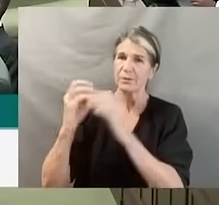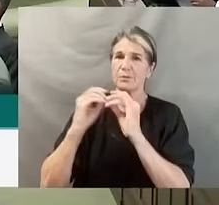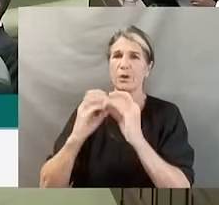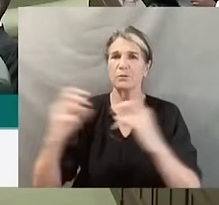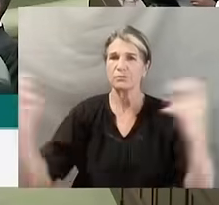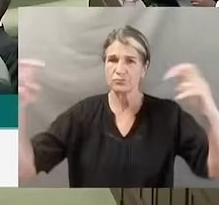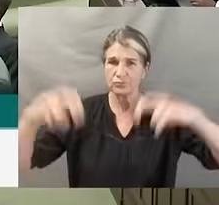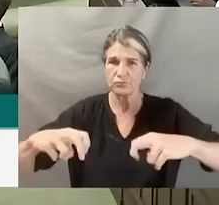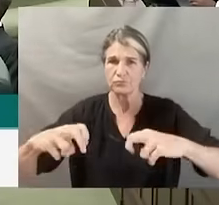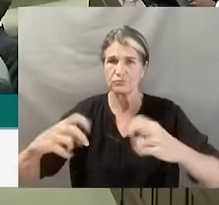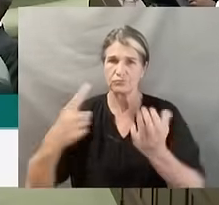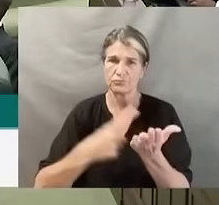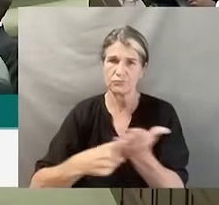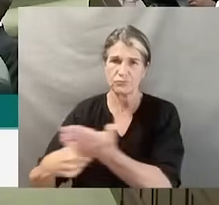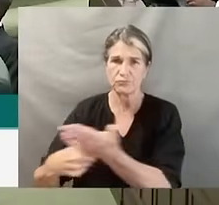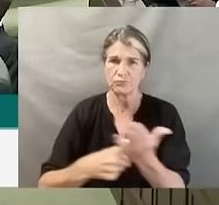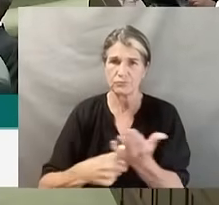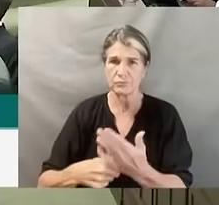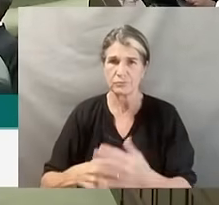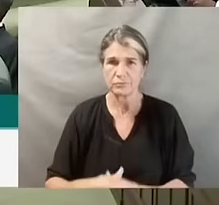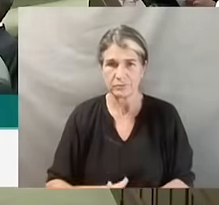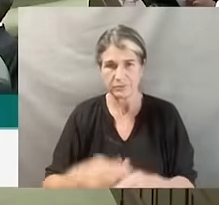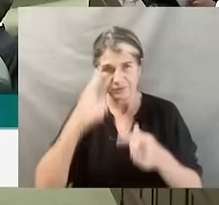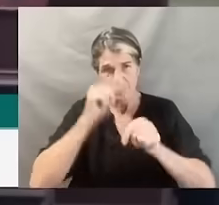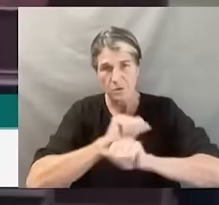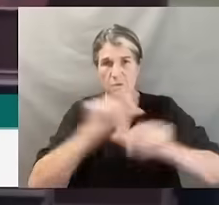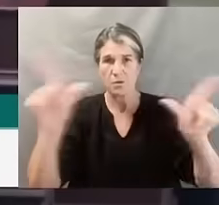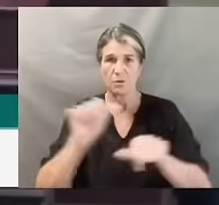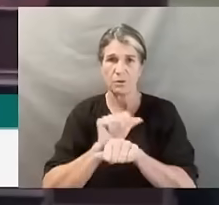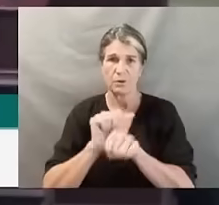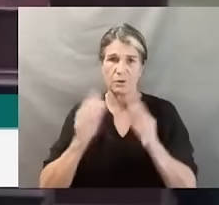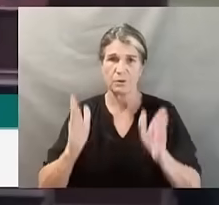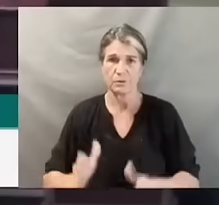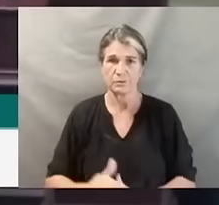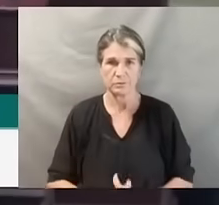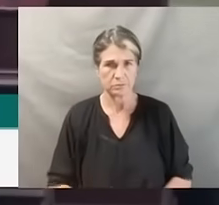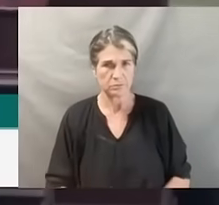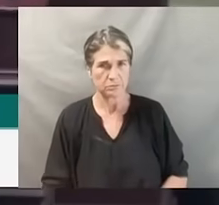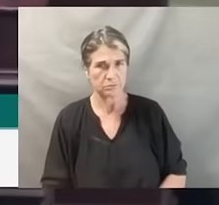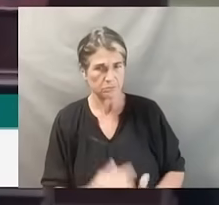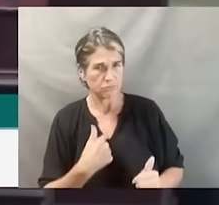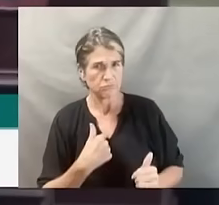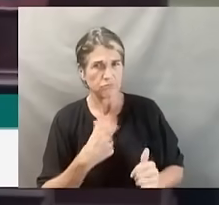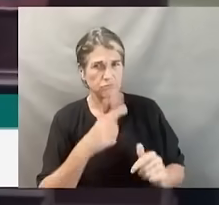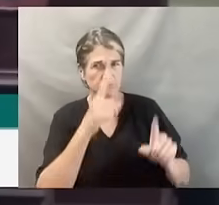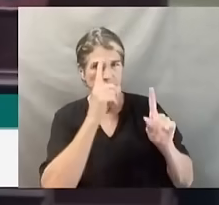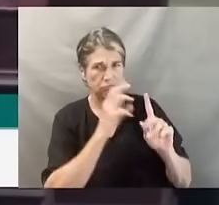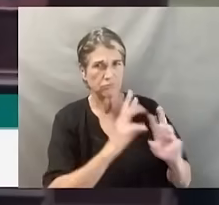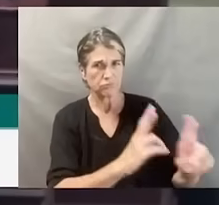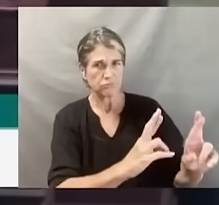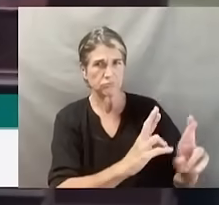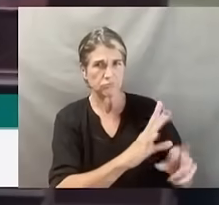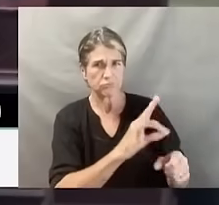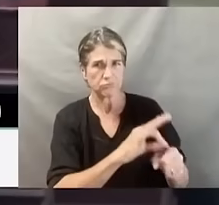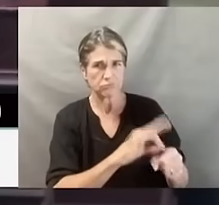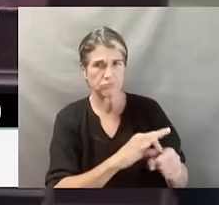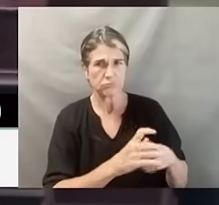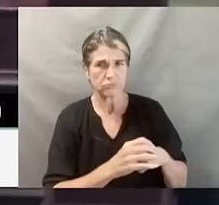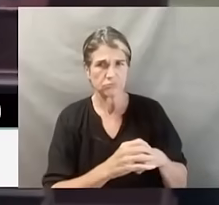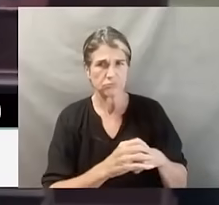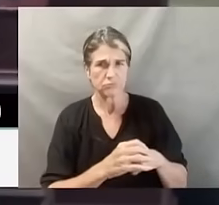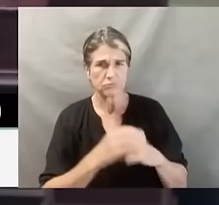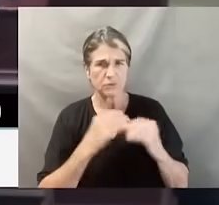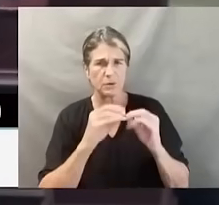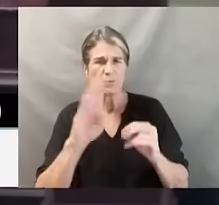Mr. Speaker, Alberta's government respects collective bargaining and encourages parties to work towards beneficial agreements